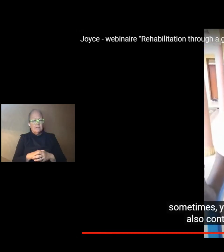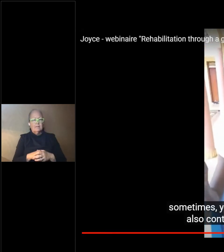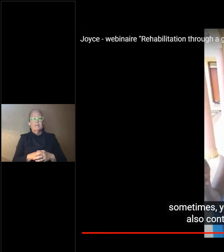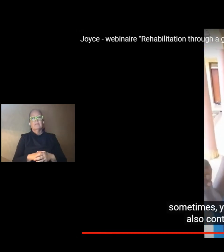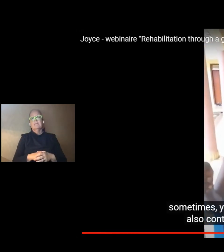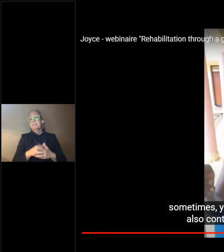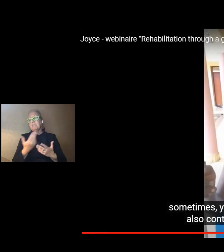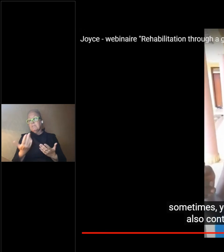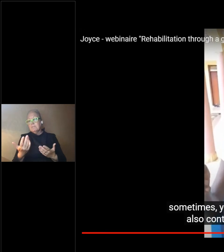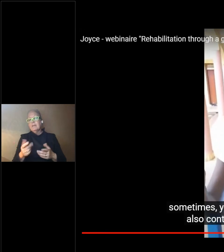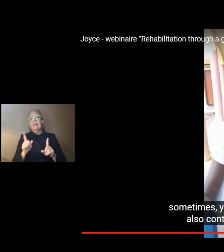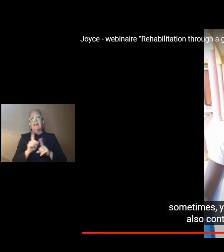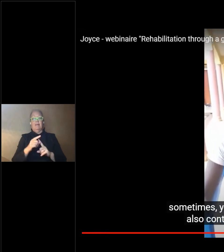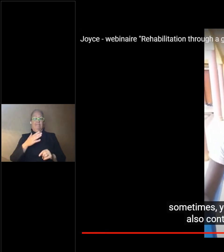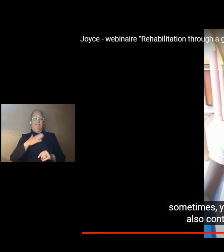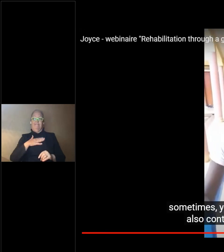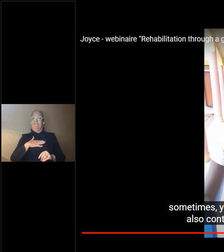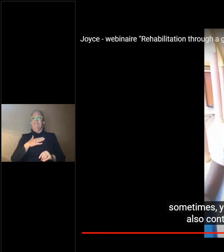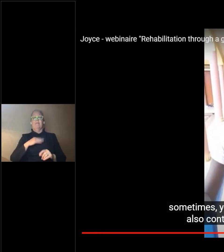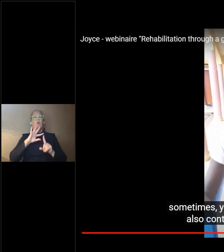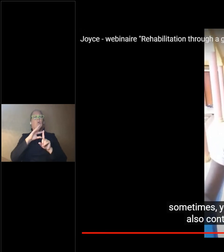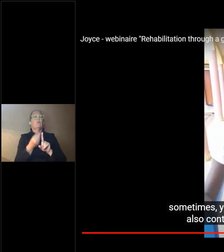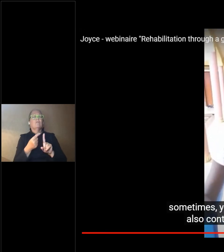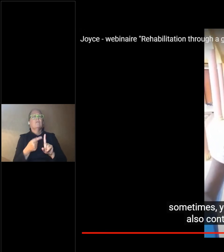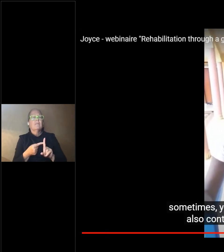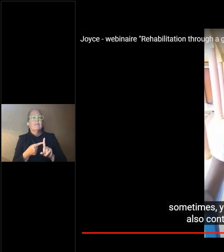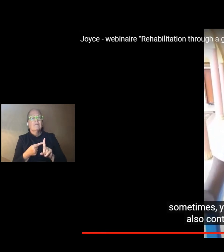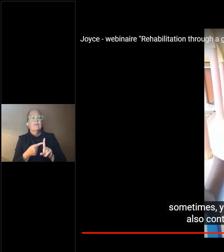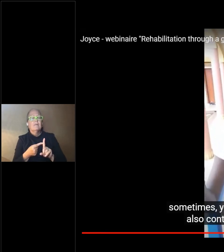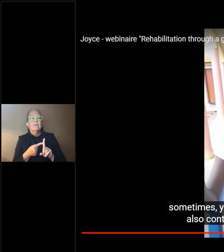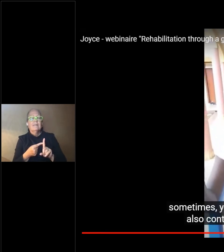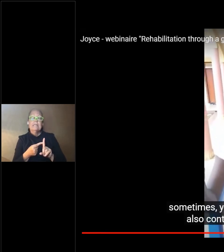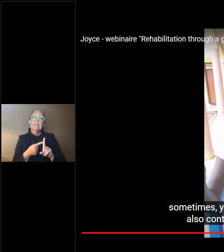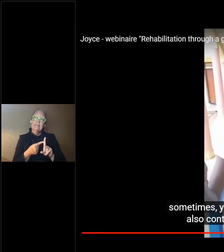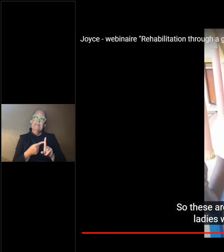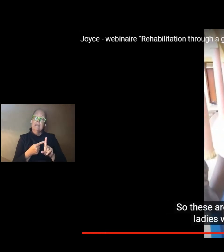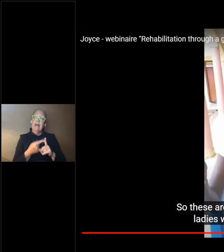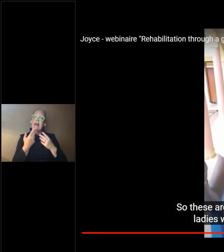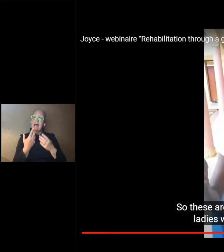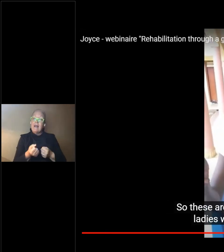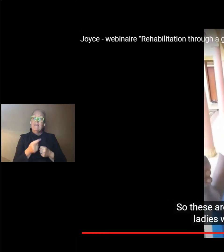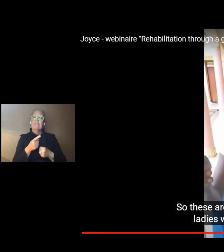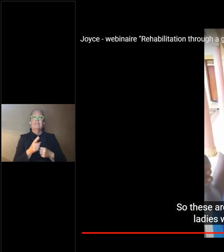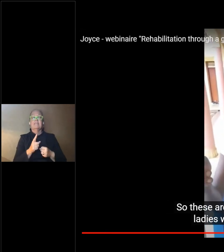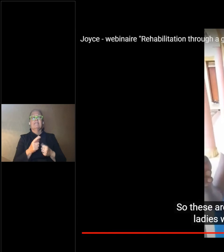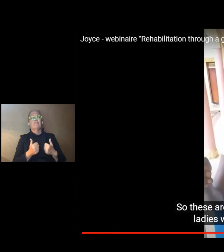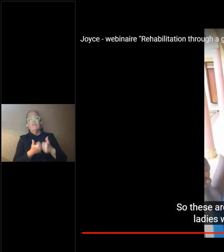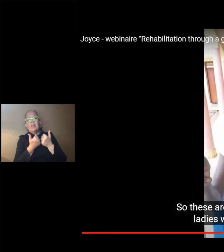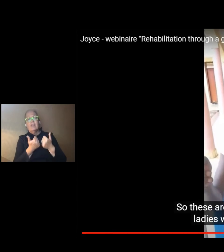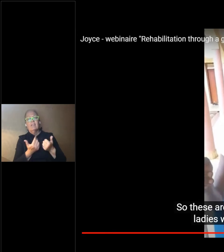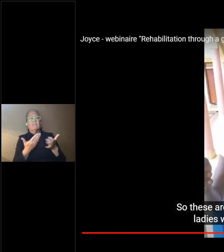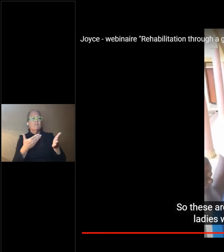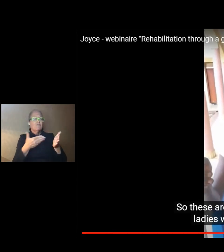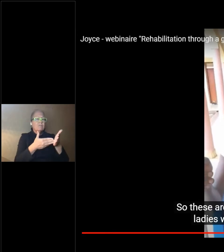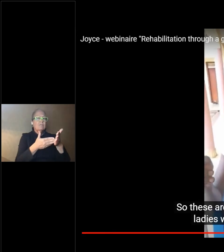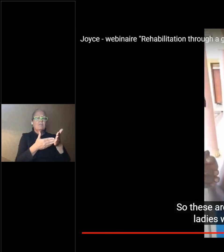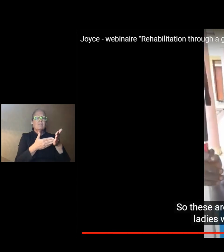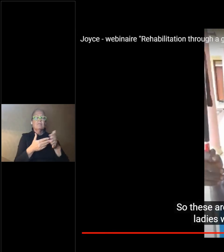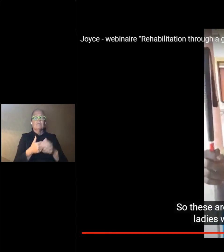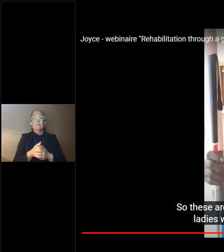our cultures also contribute to these challenges. So these are some of the challenges